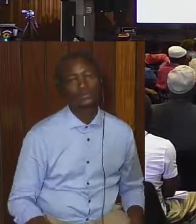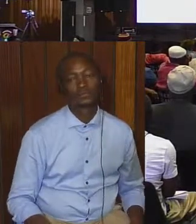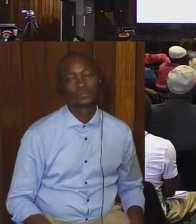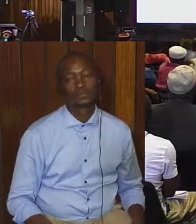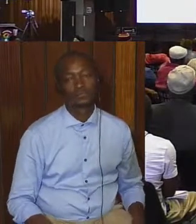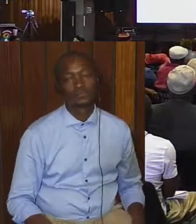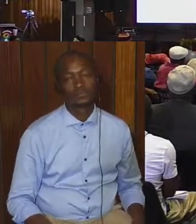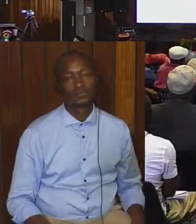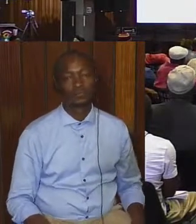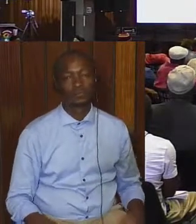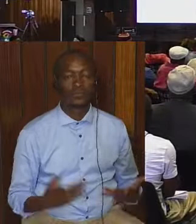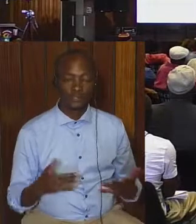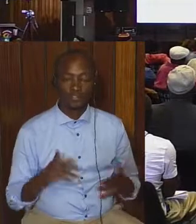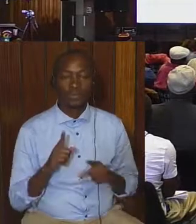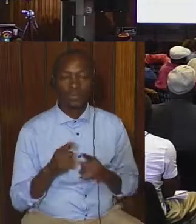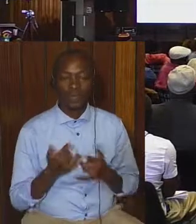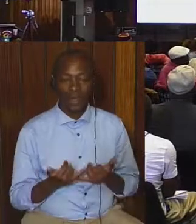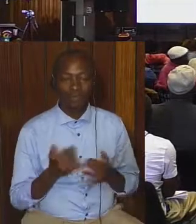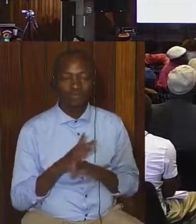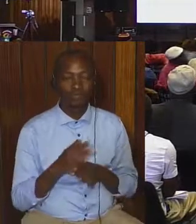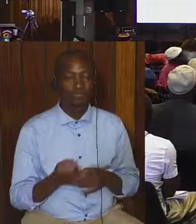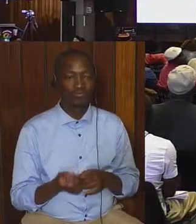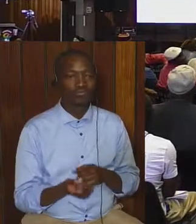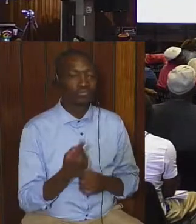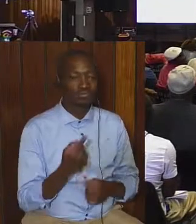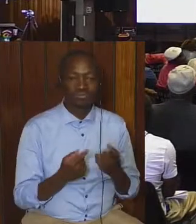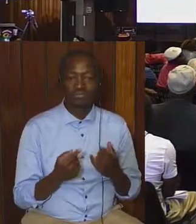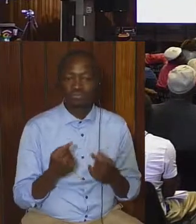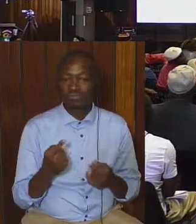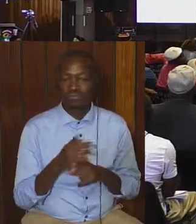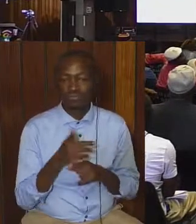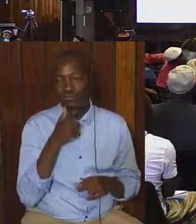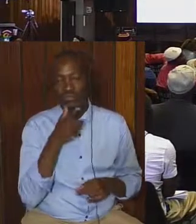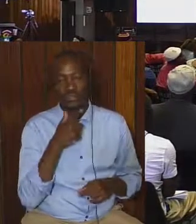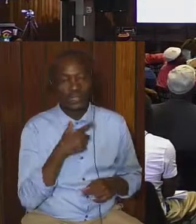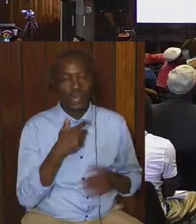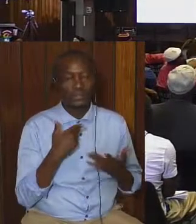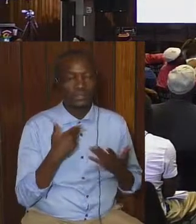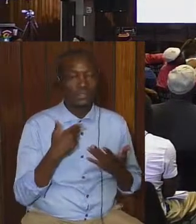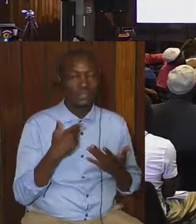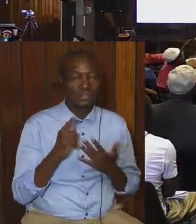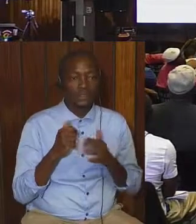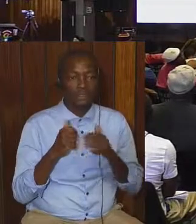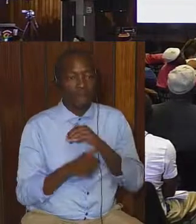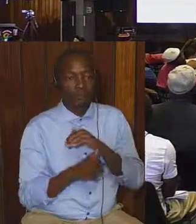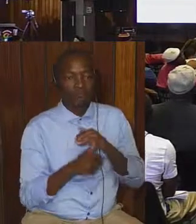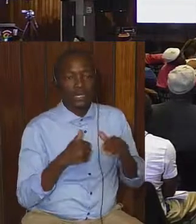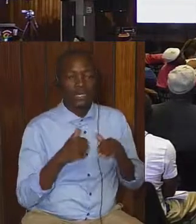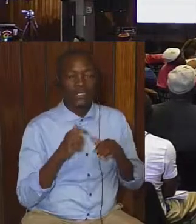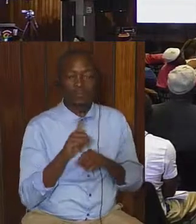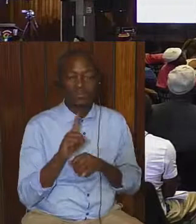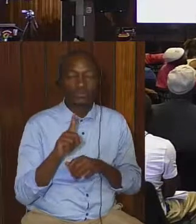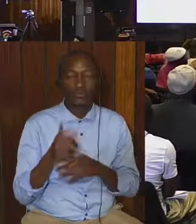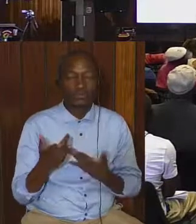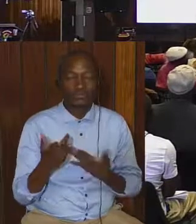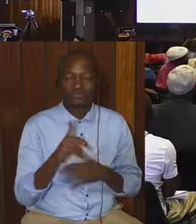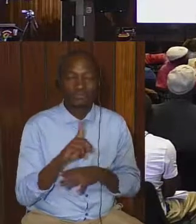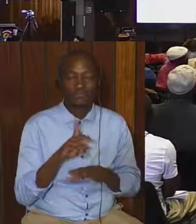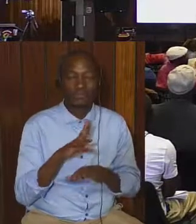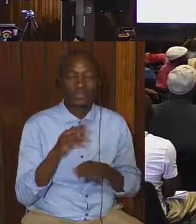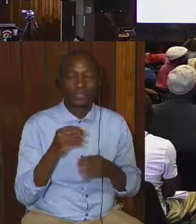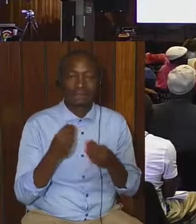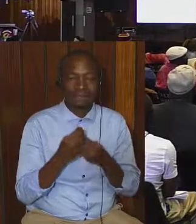So senivela ngalezi ezinye izinto whatever izinto ezinjalo nizositshela ukuthi no Gautrain ini whatever